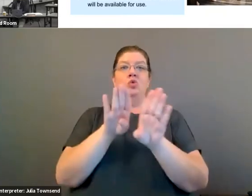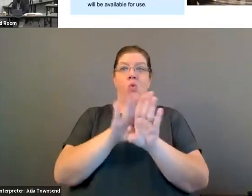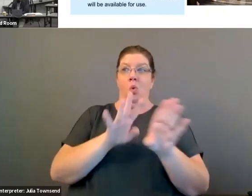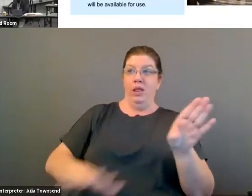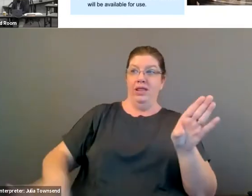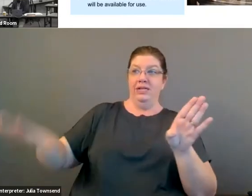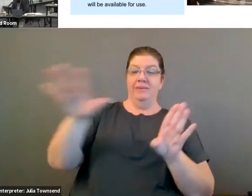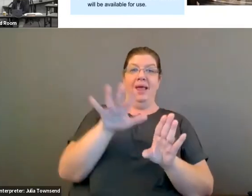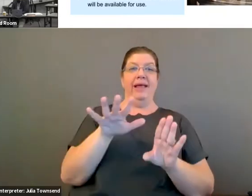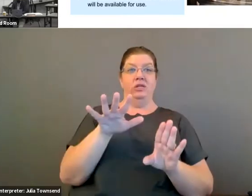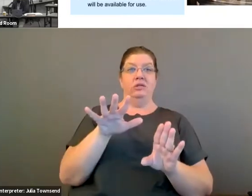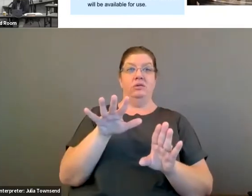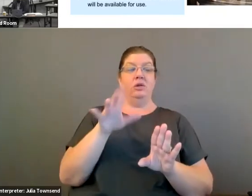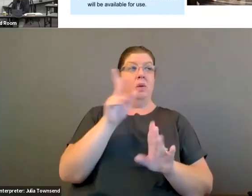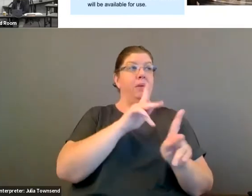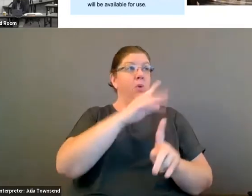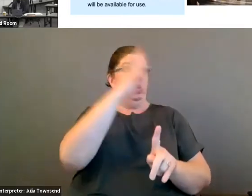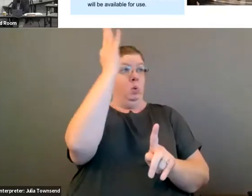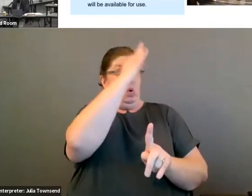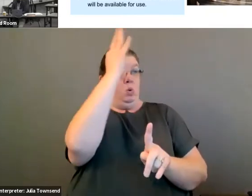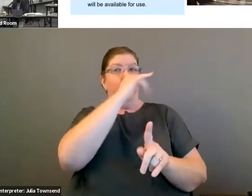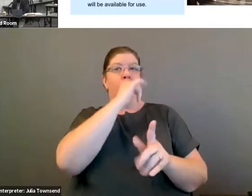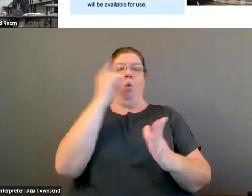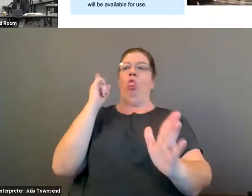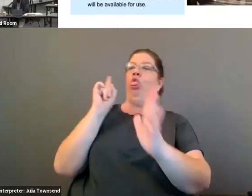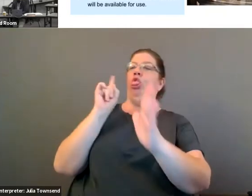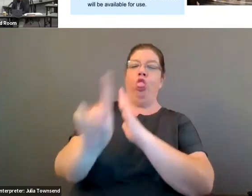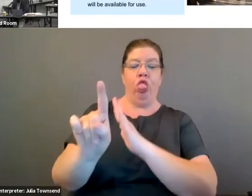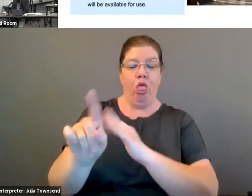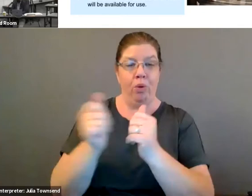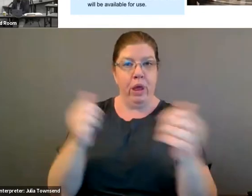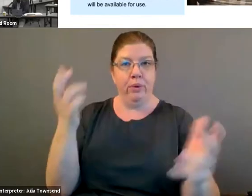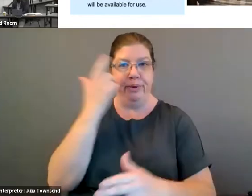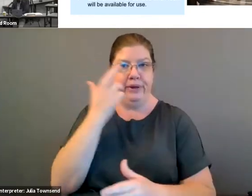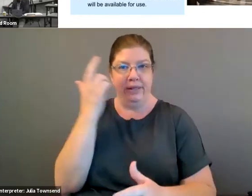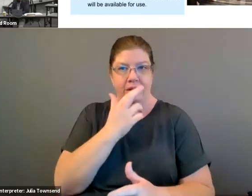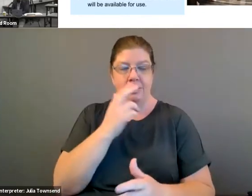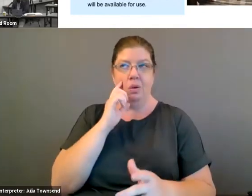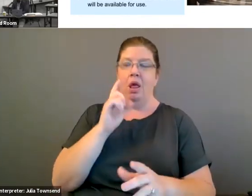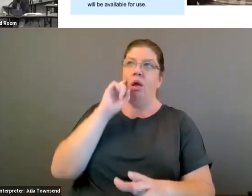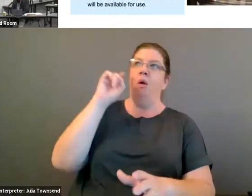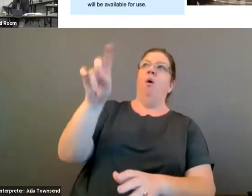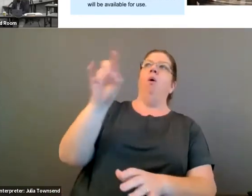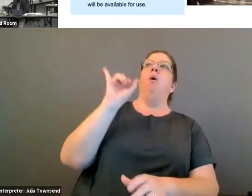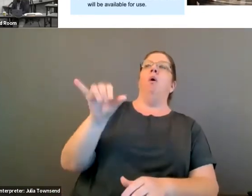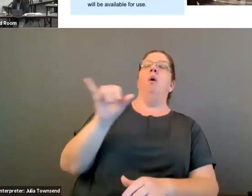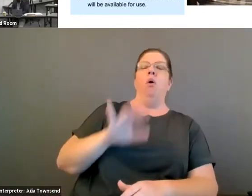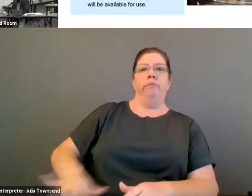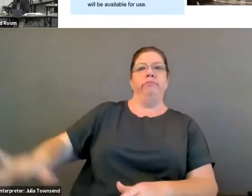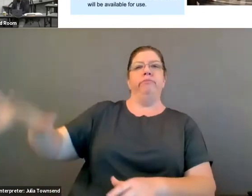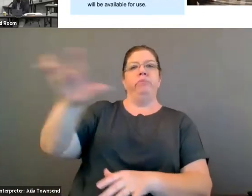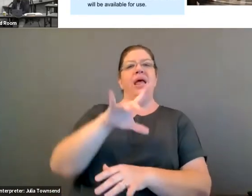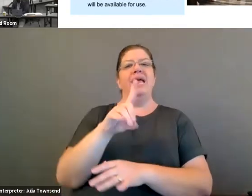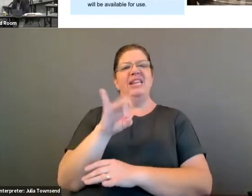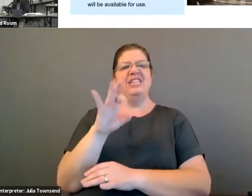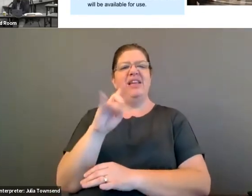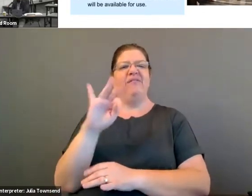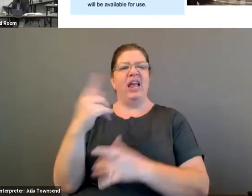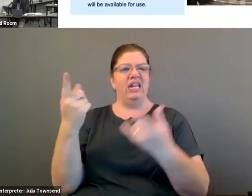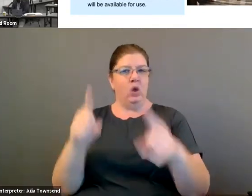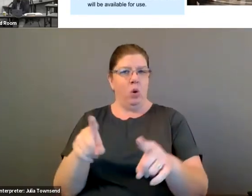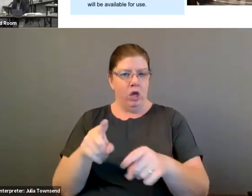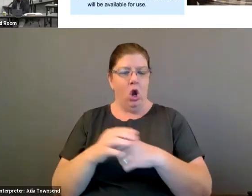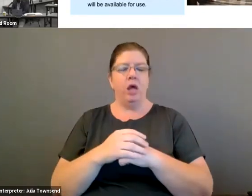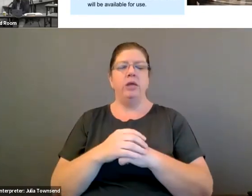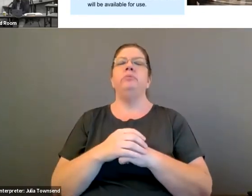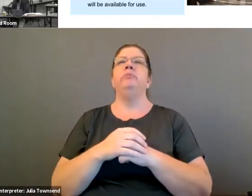so that uninformed people will not walk into the space. They'll be able to be identified that there's disinfecting going on. And then